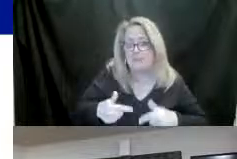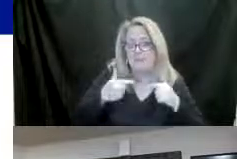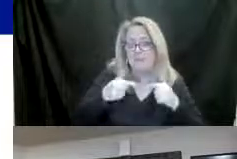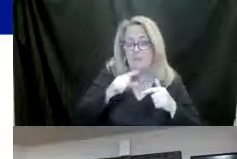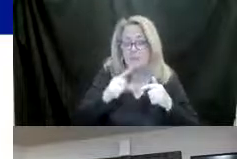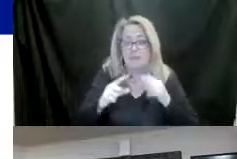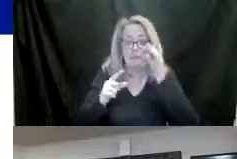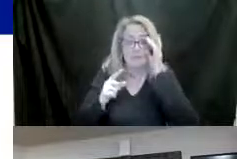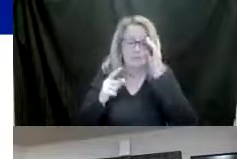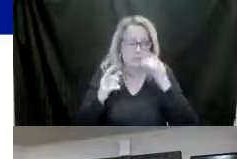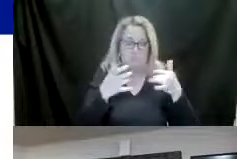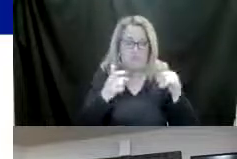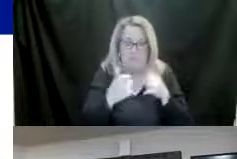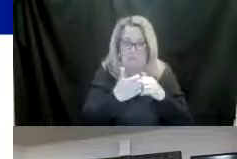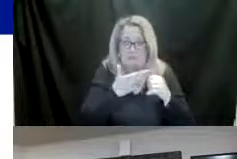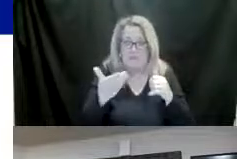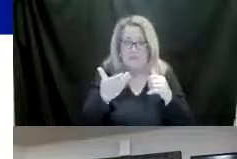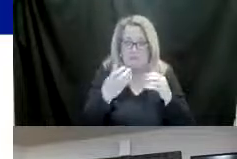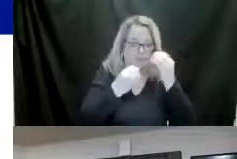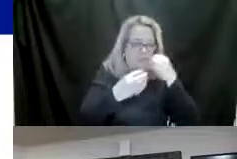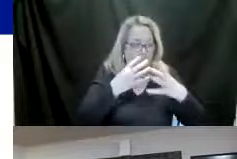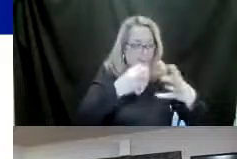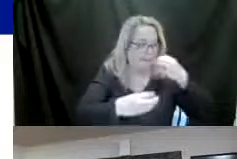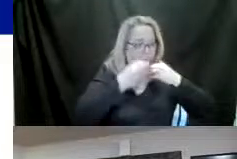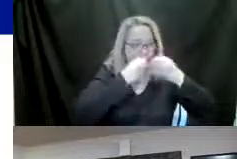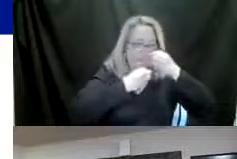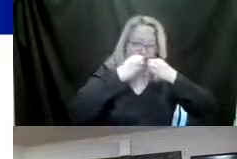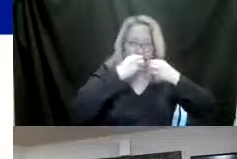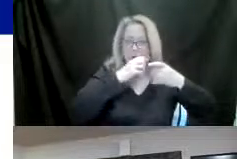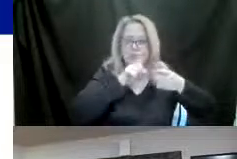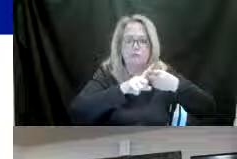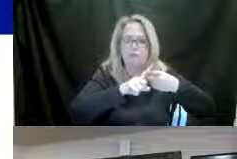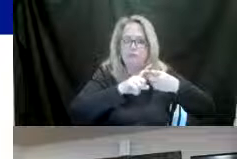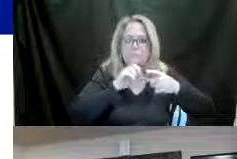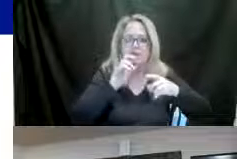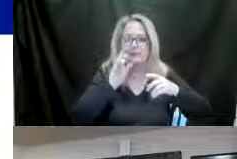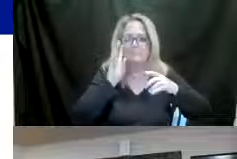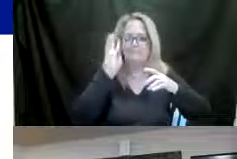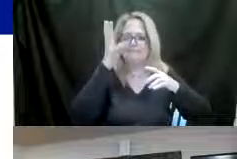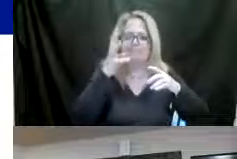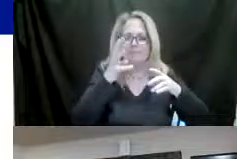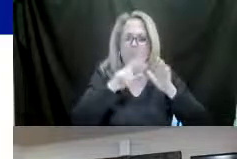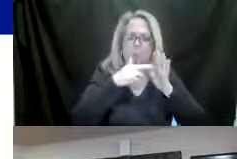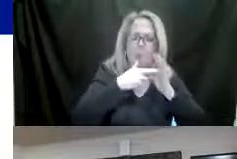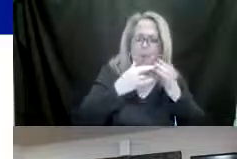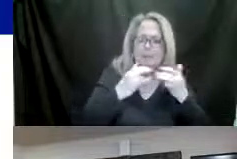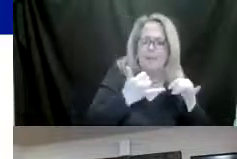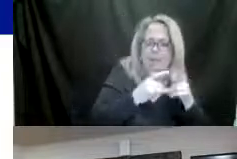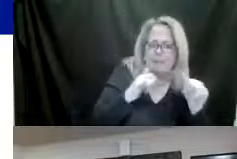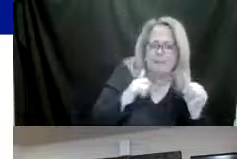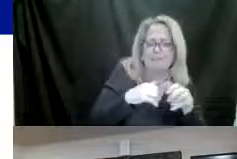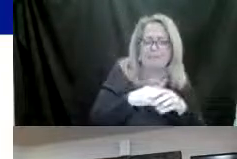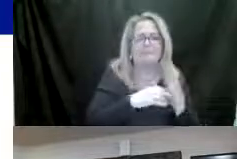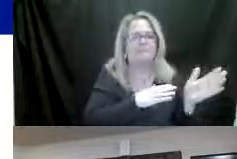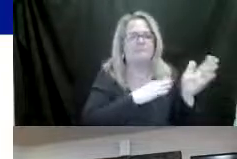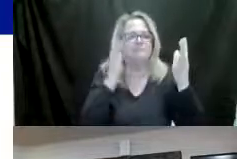just playing with objects by mouthing them, to all the way up to pretend play and more abstract play. Exploring the world,